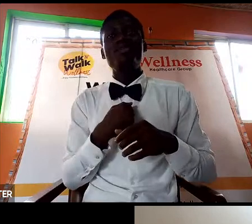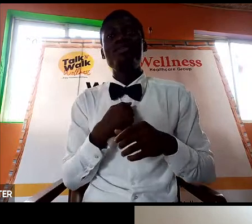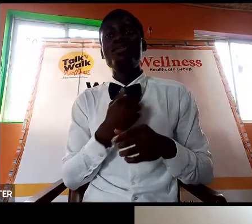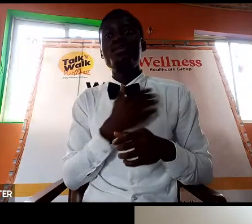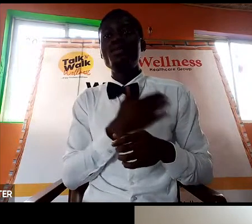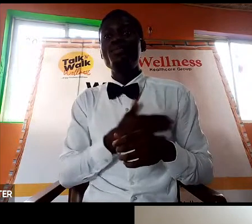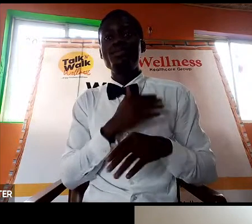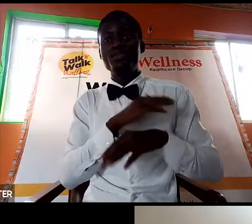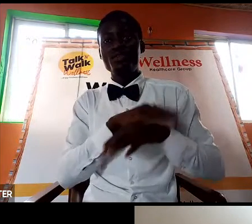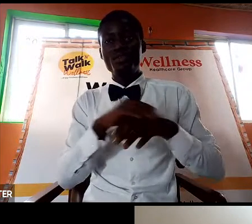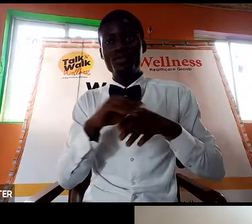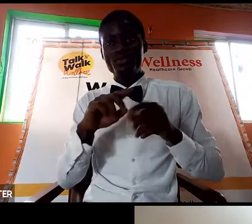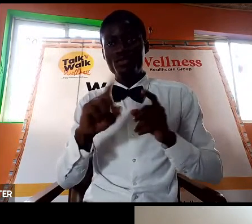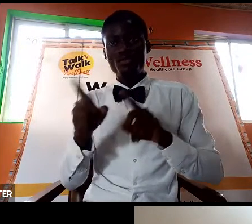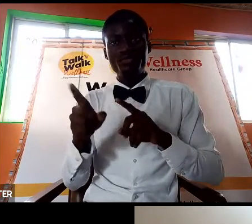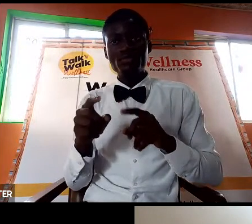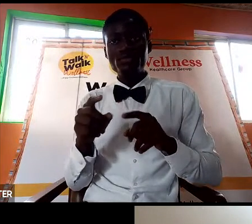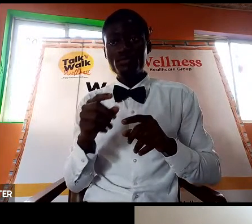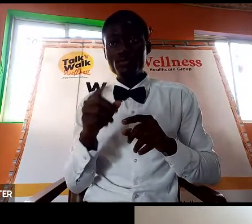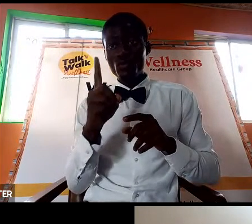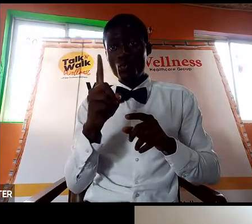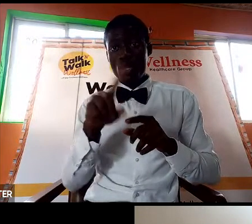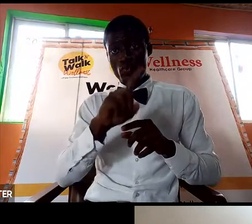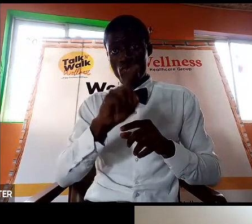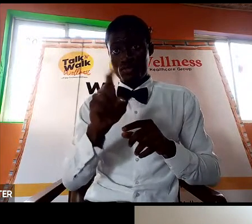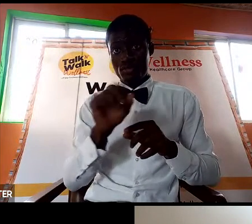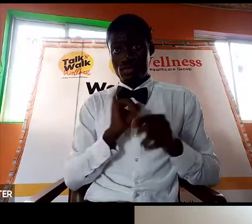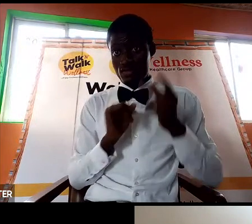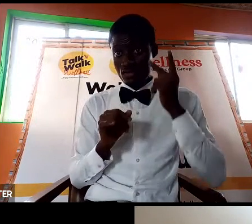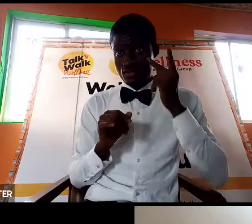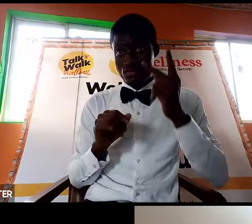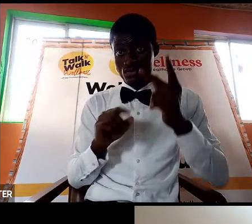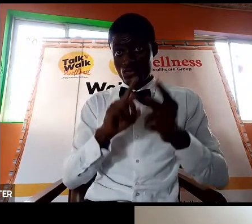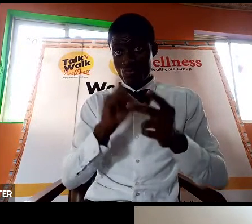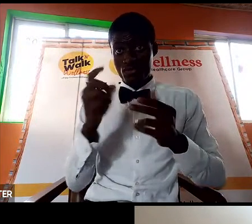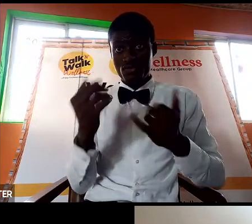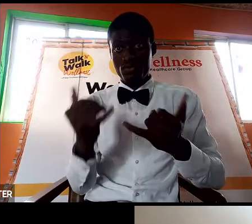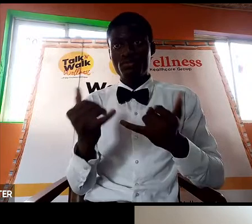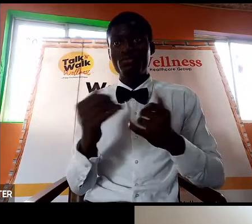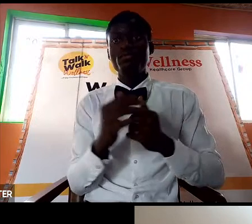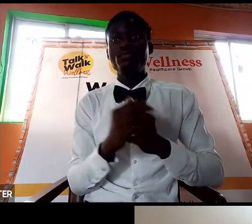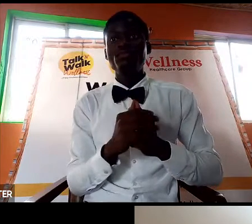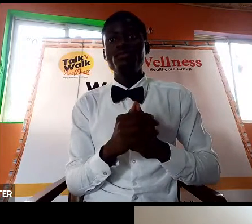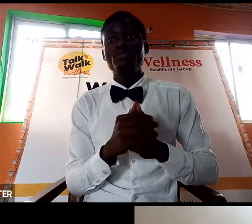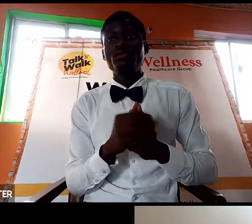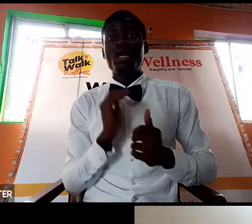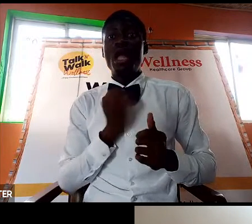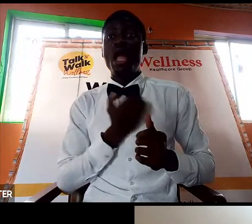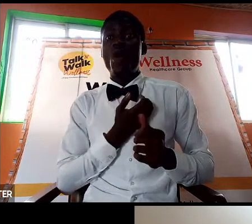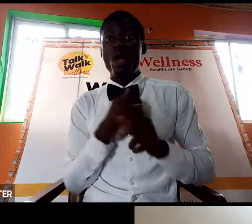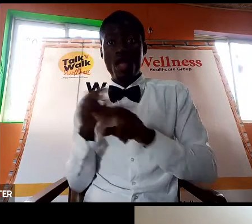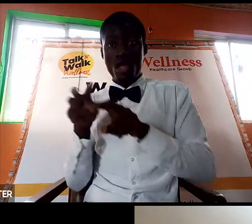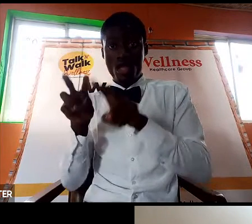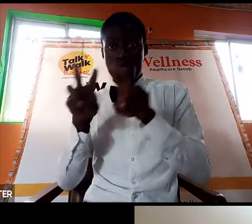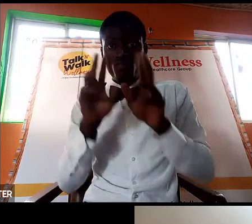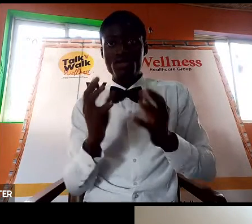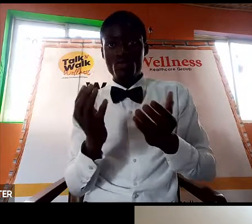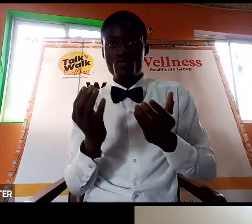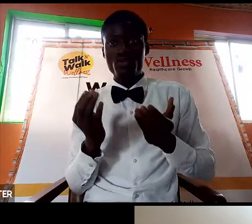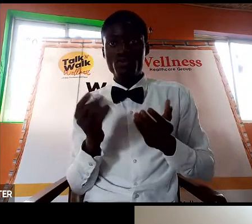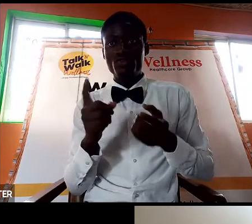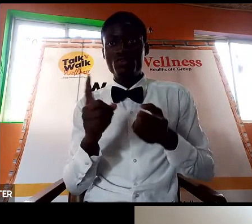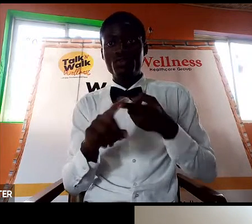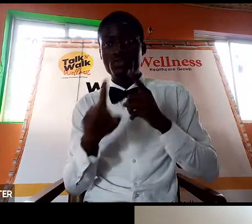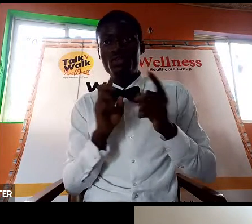question. I just saw the question now. So our viewers want you to tell us some lifestyle in terms of foods,